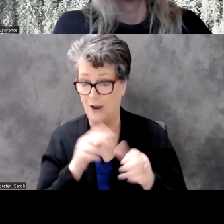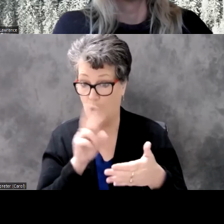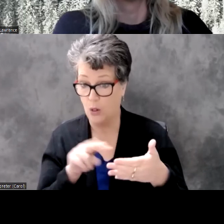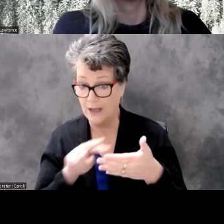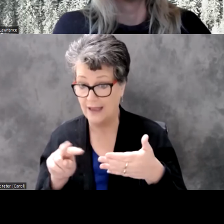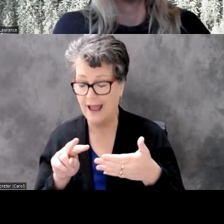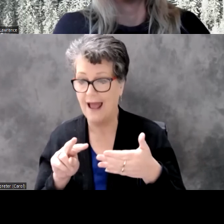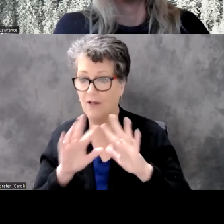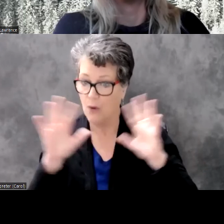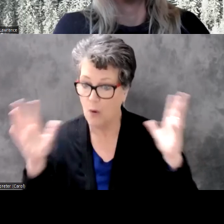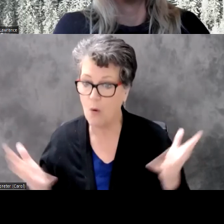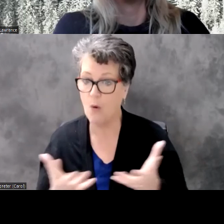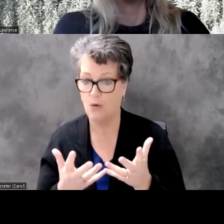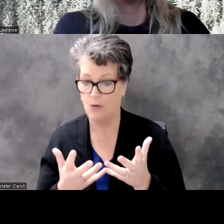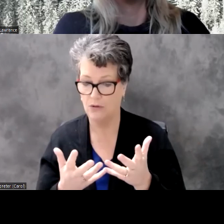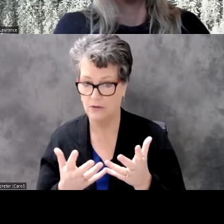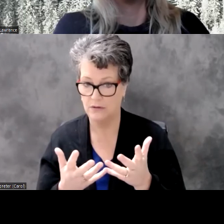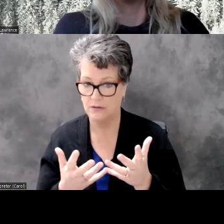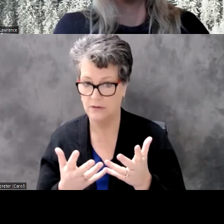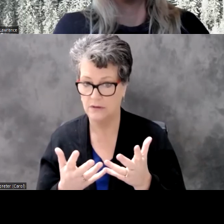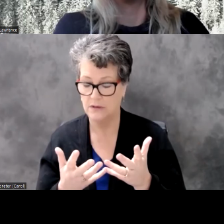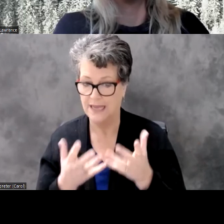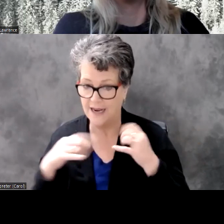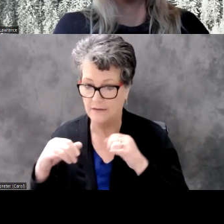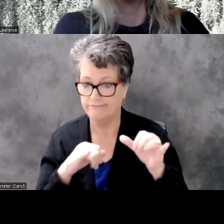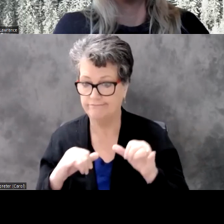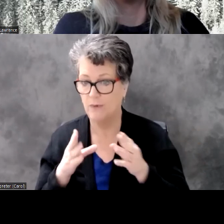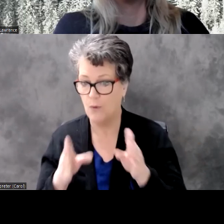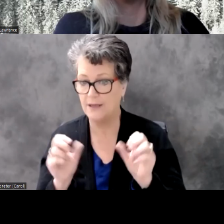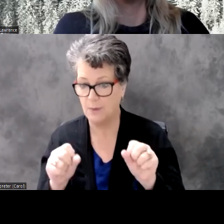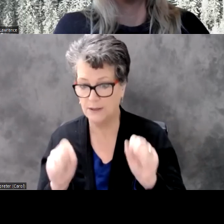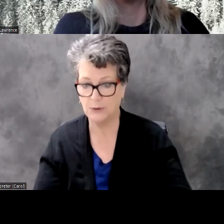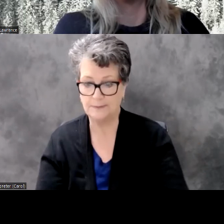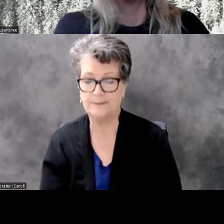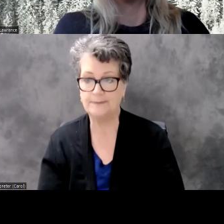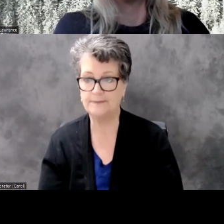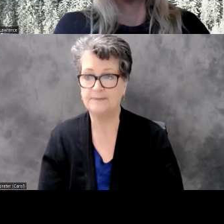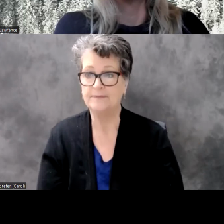the whole picture in as uniform a way as possible.